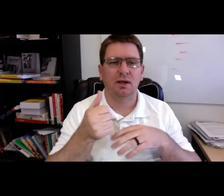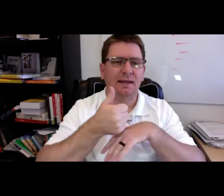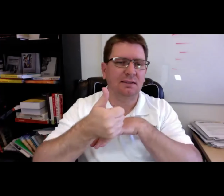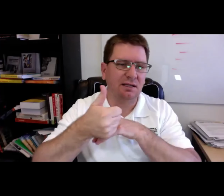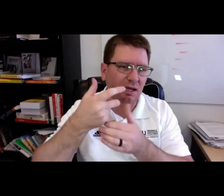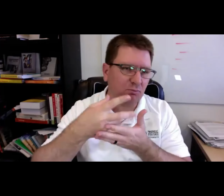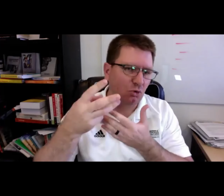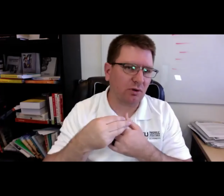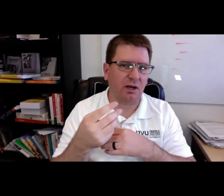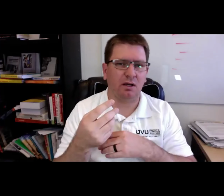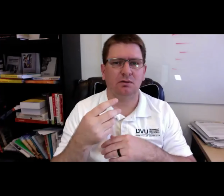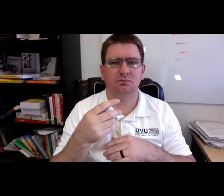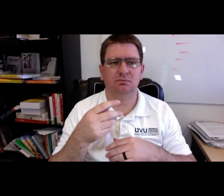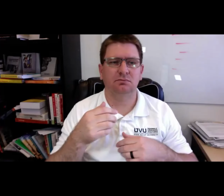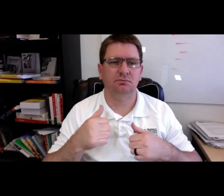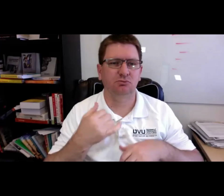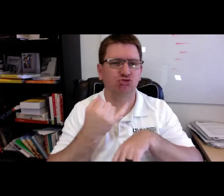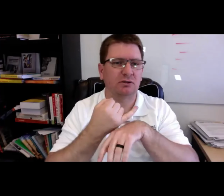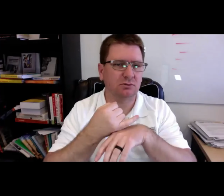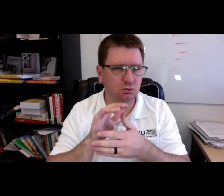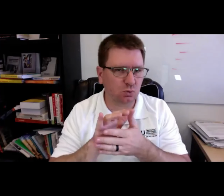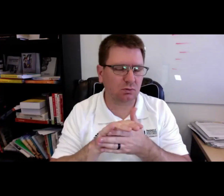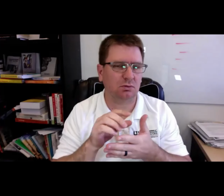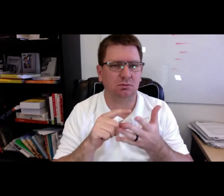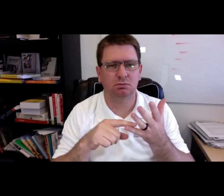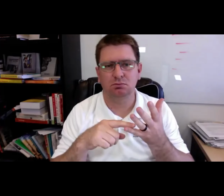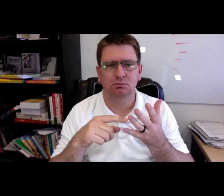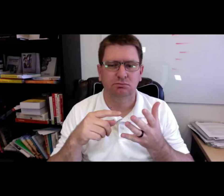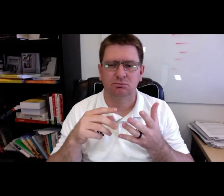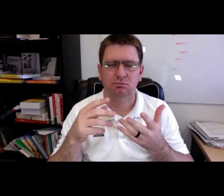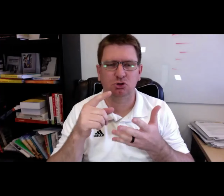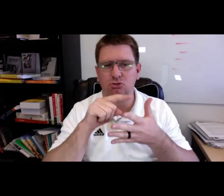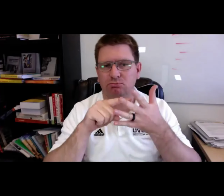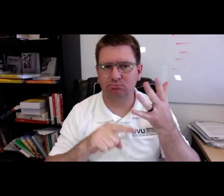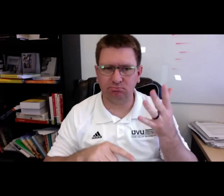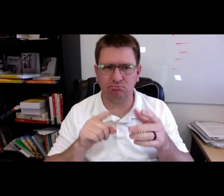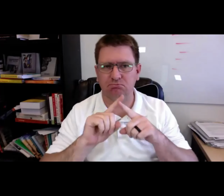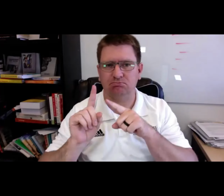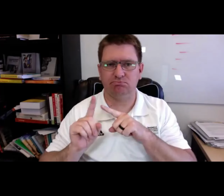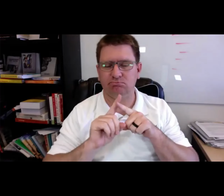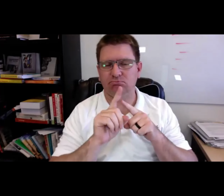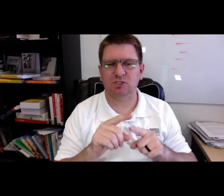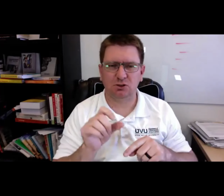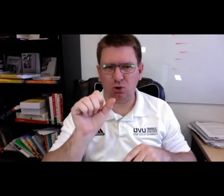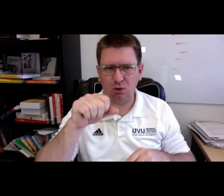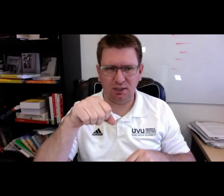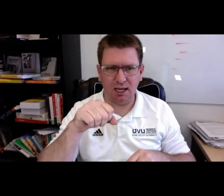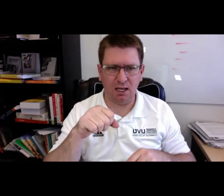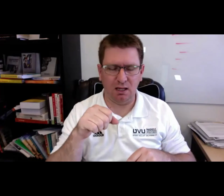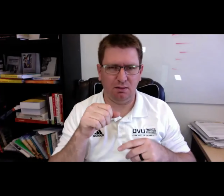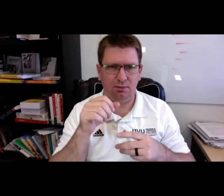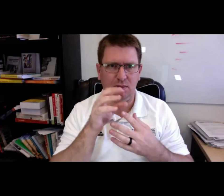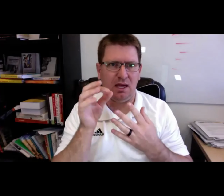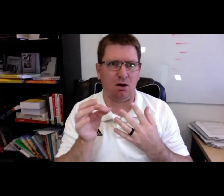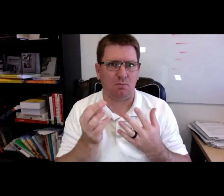having the opportunity to teach at different campuses, to go to residential schools